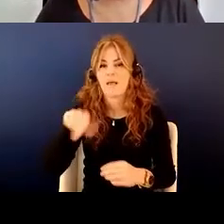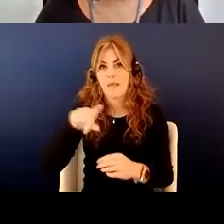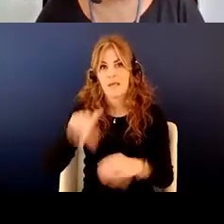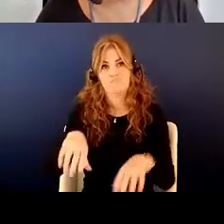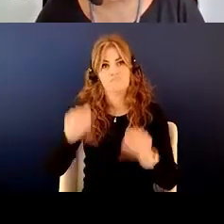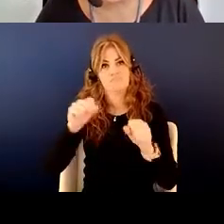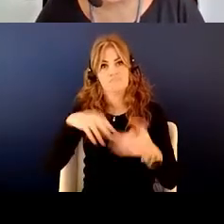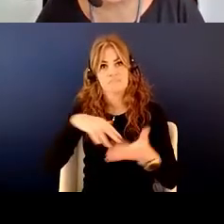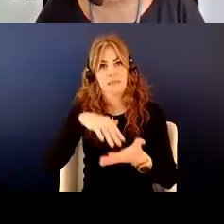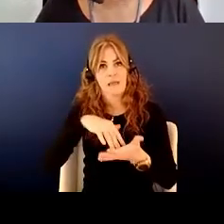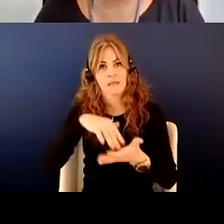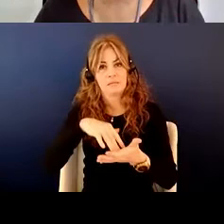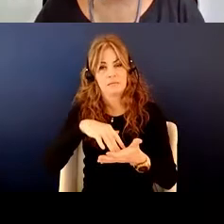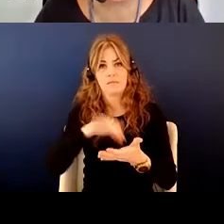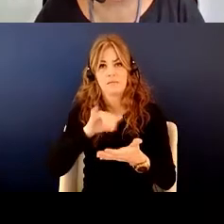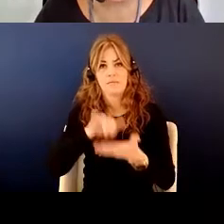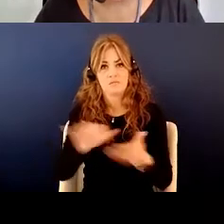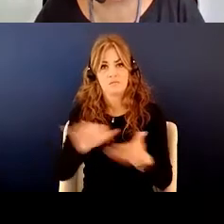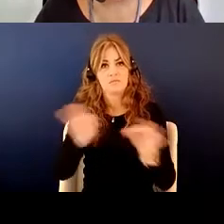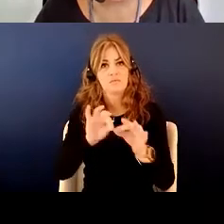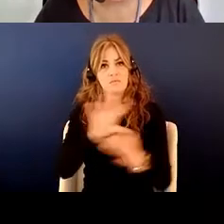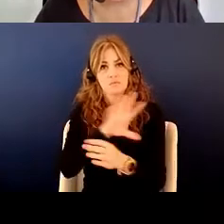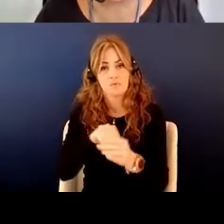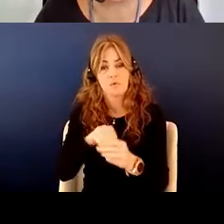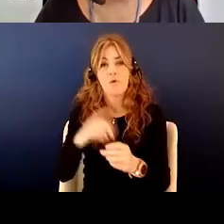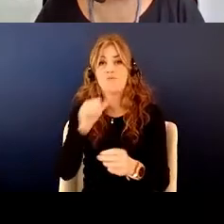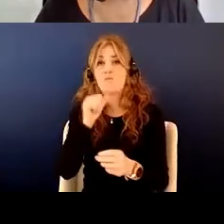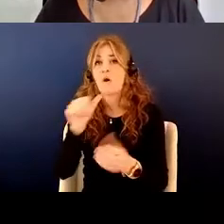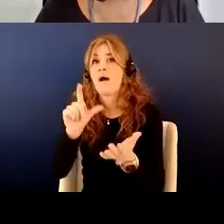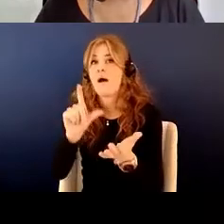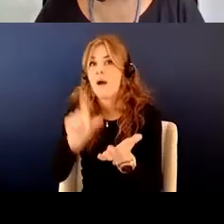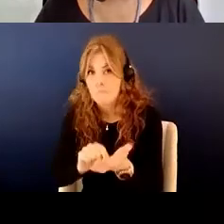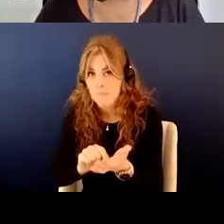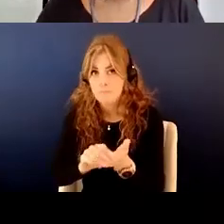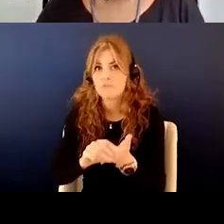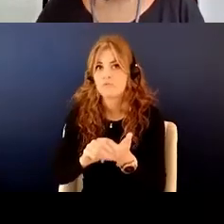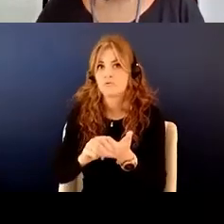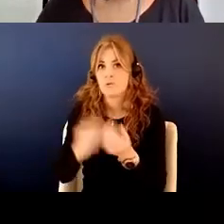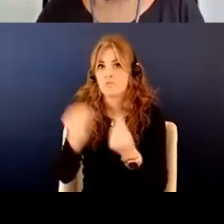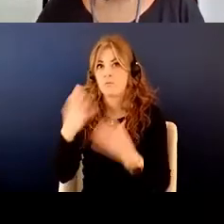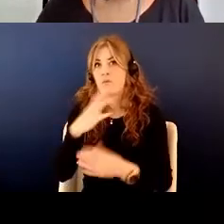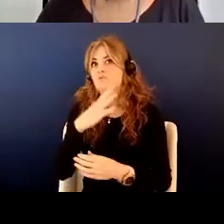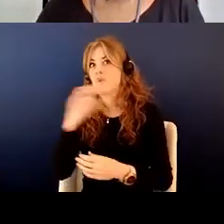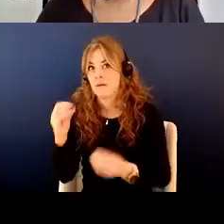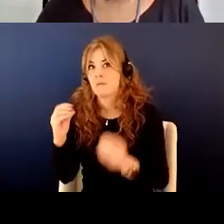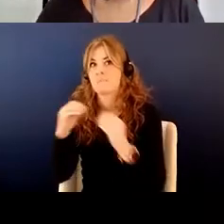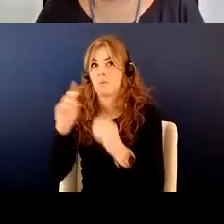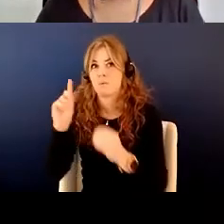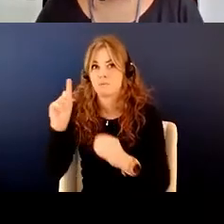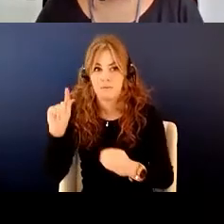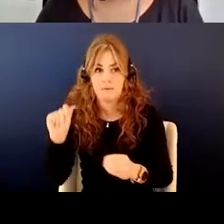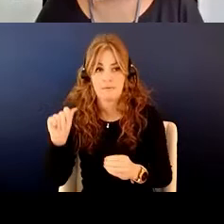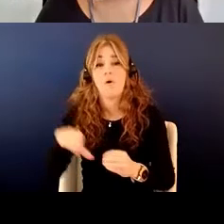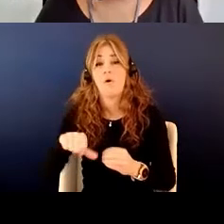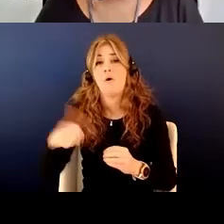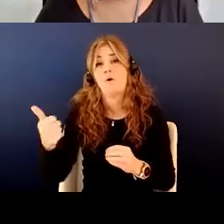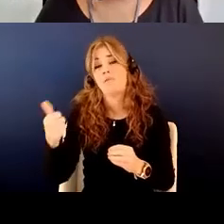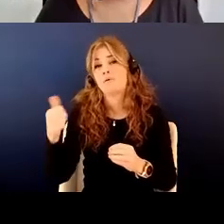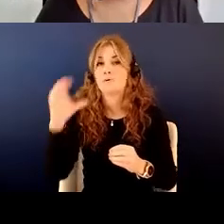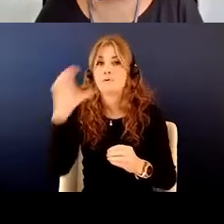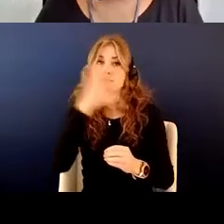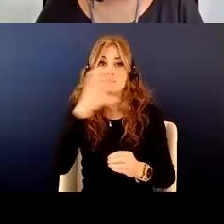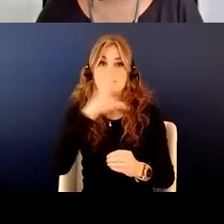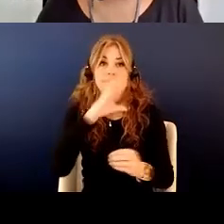are also sources for unpublished data. And then use other search strategies like forward